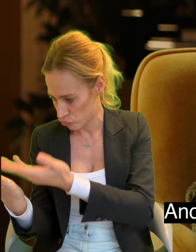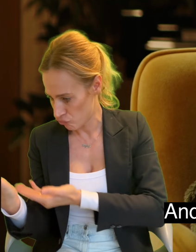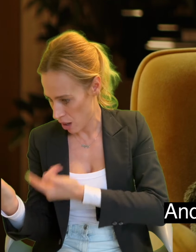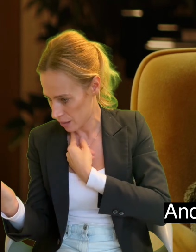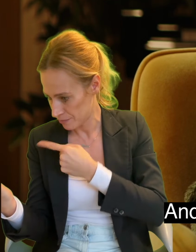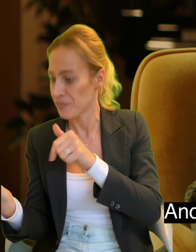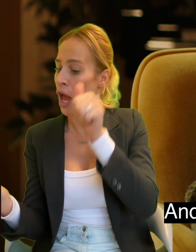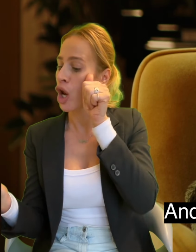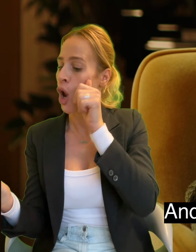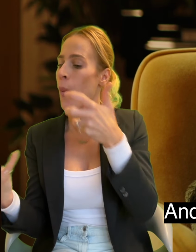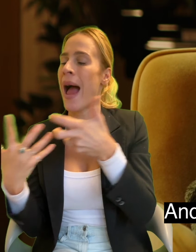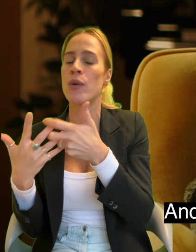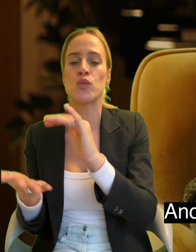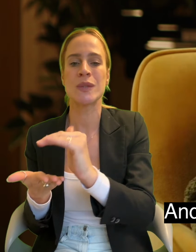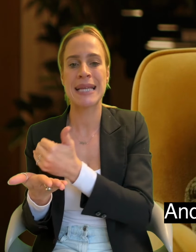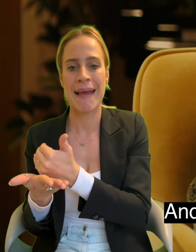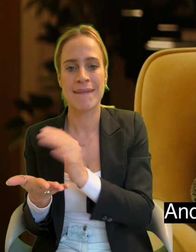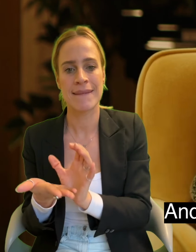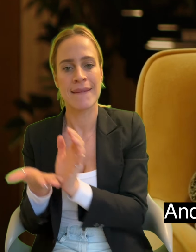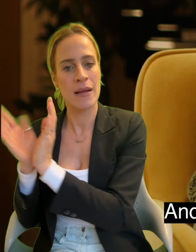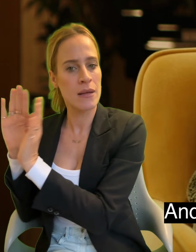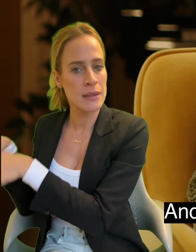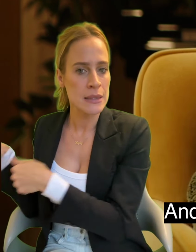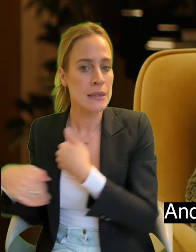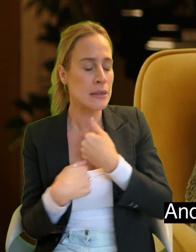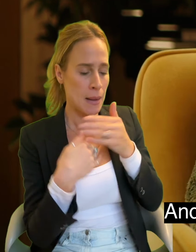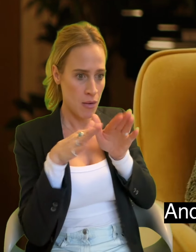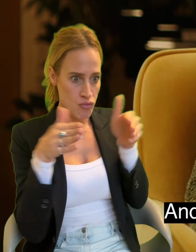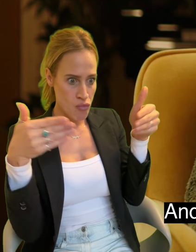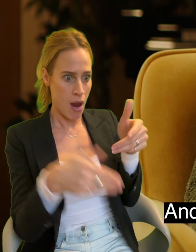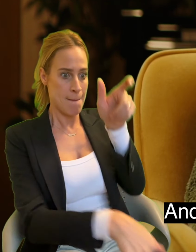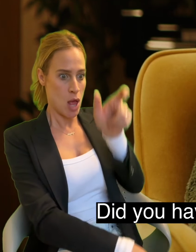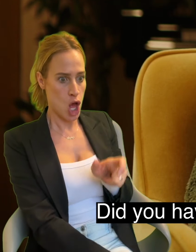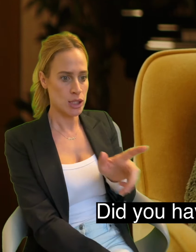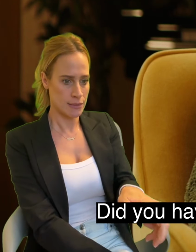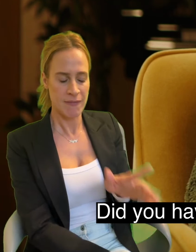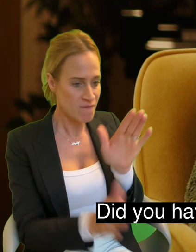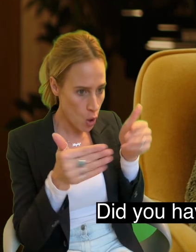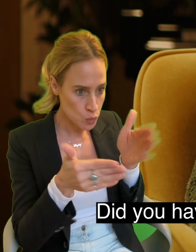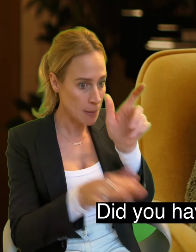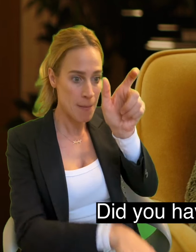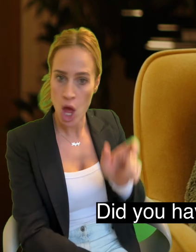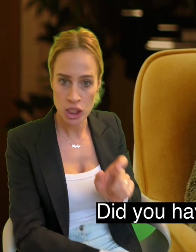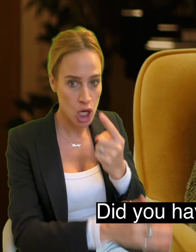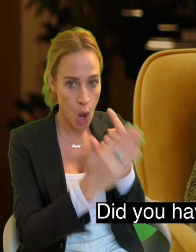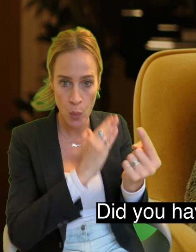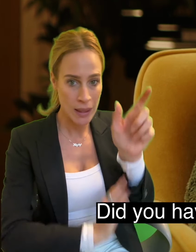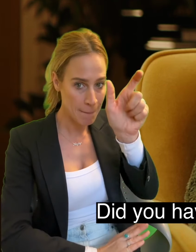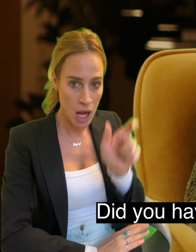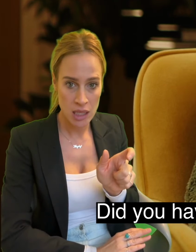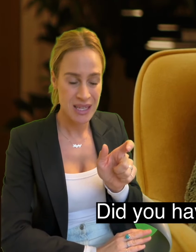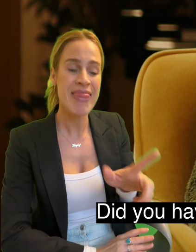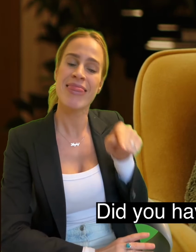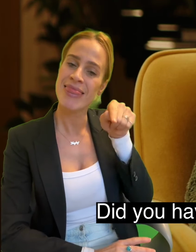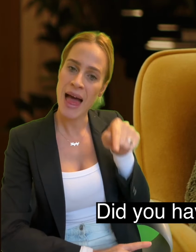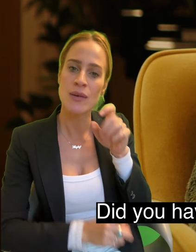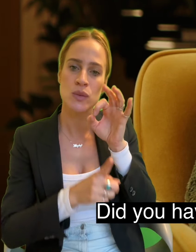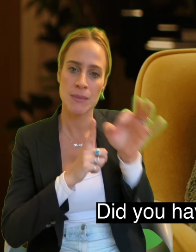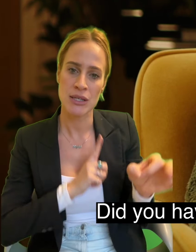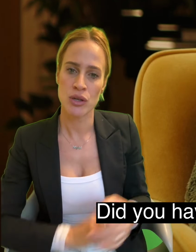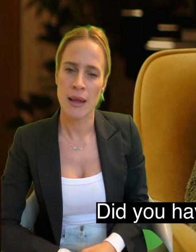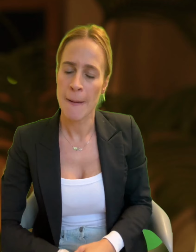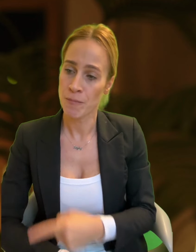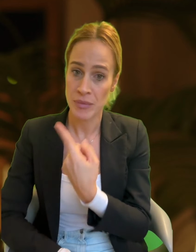person. And I didn't realise at the time how special that was to people. Have you trained when you say that you can read have